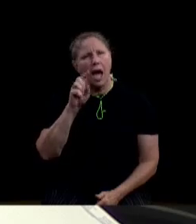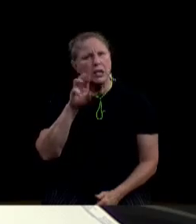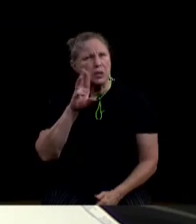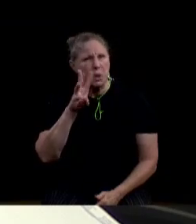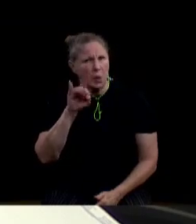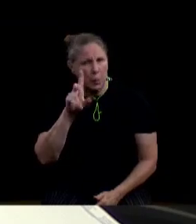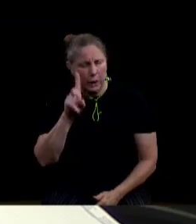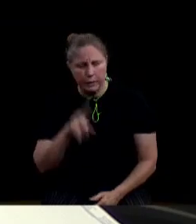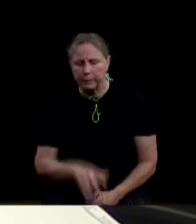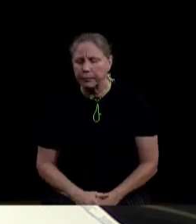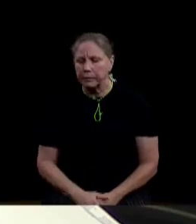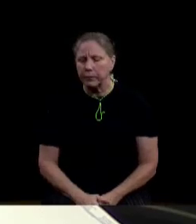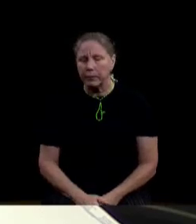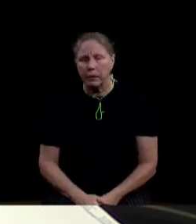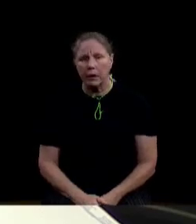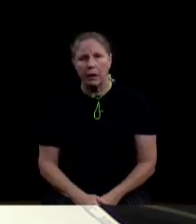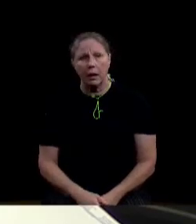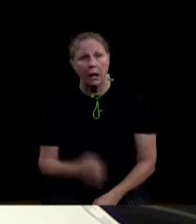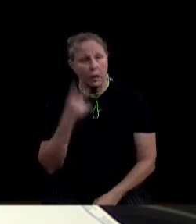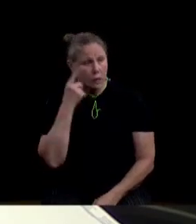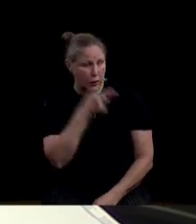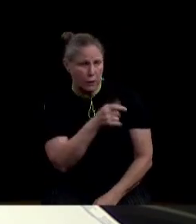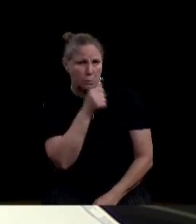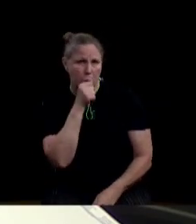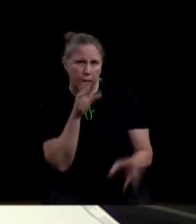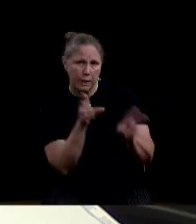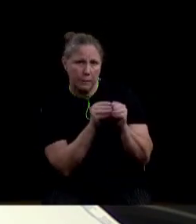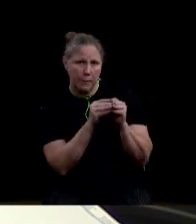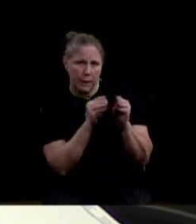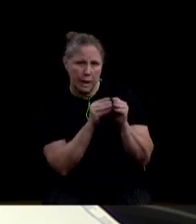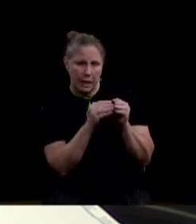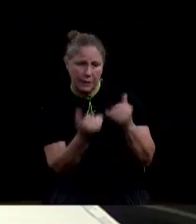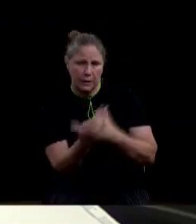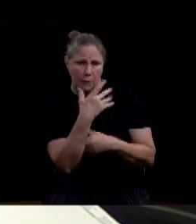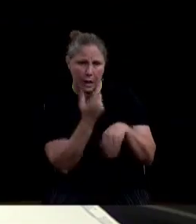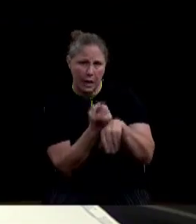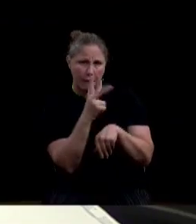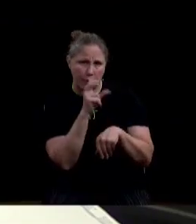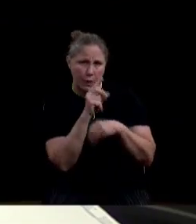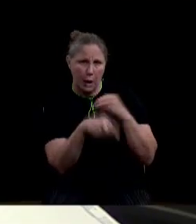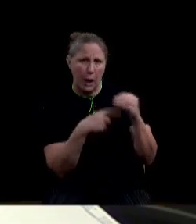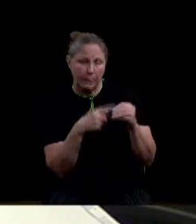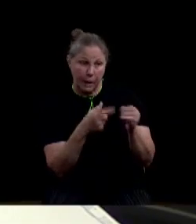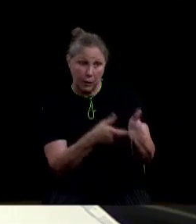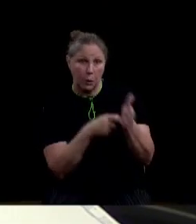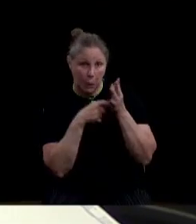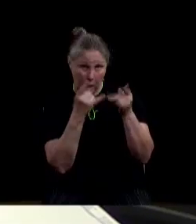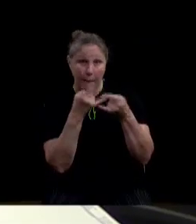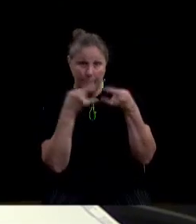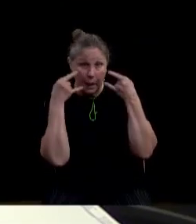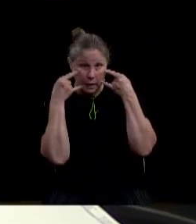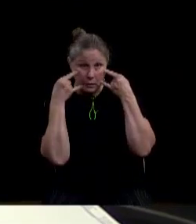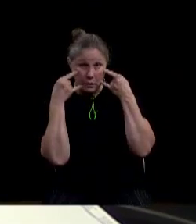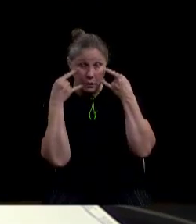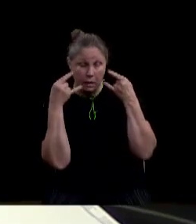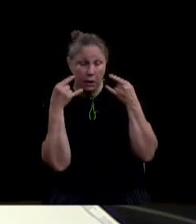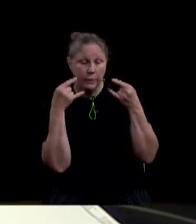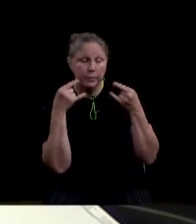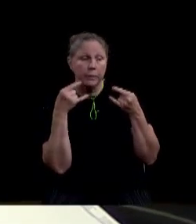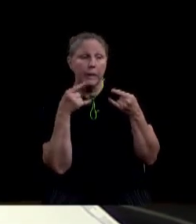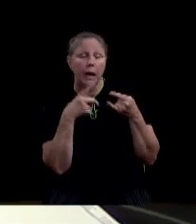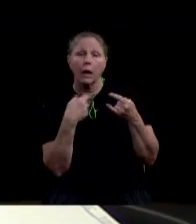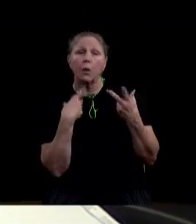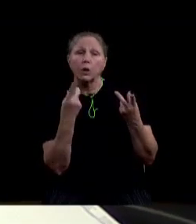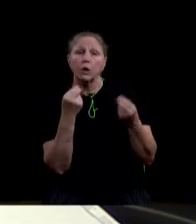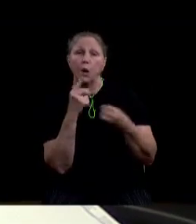meeting at 11:30 this morning about the mandatory face masks and what to do about coronavirus. I wish